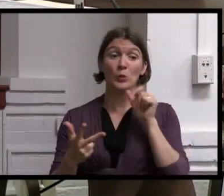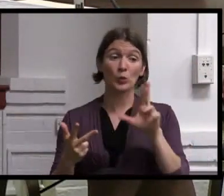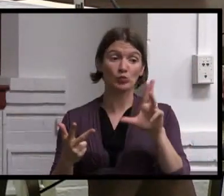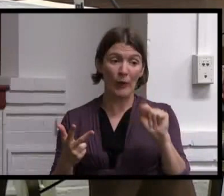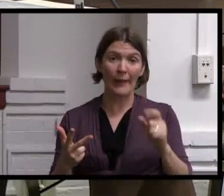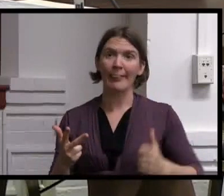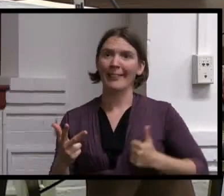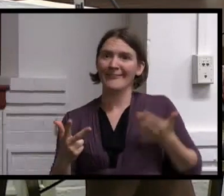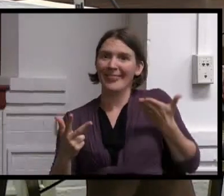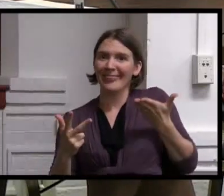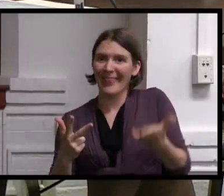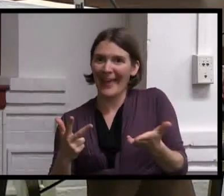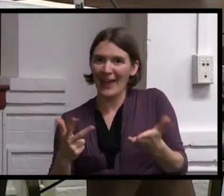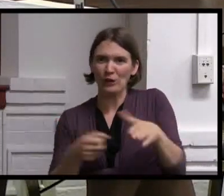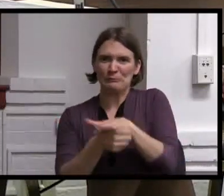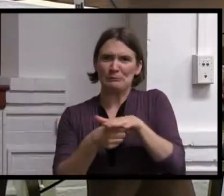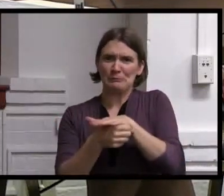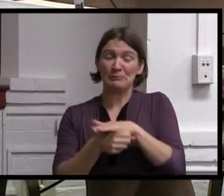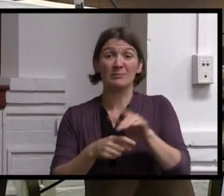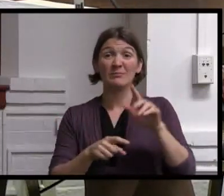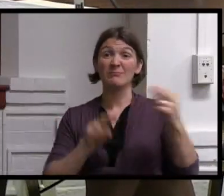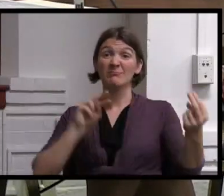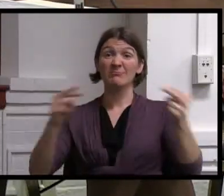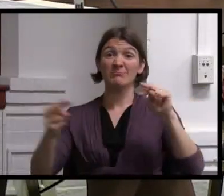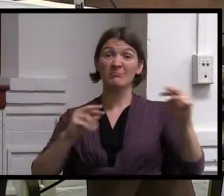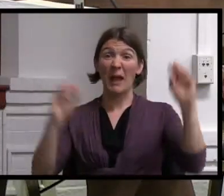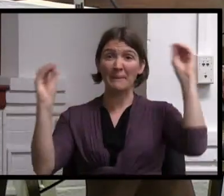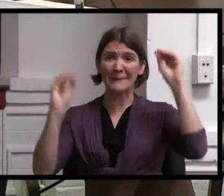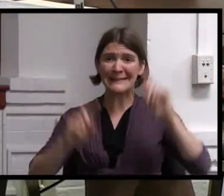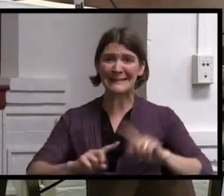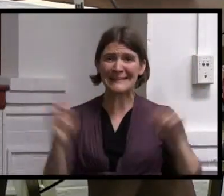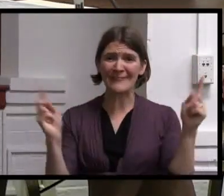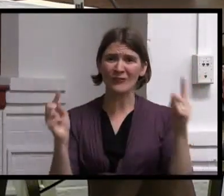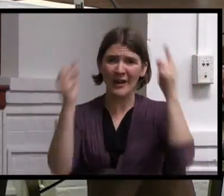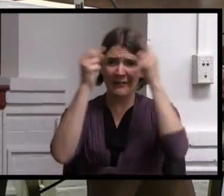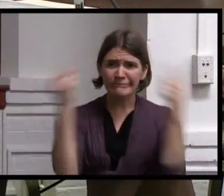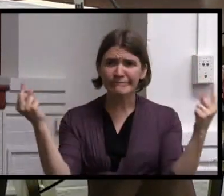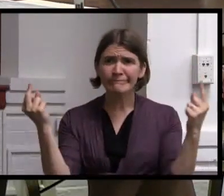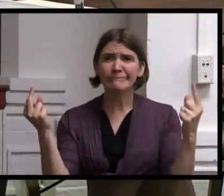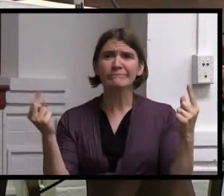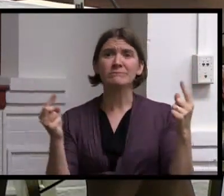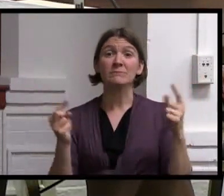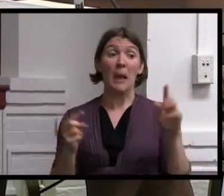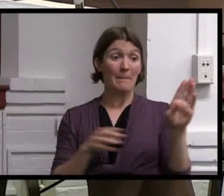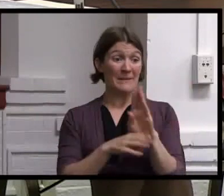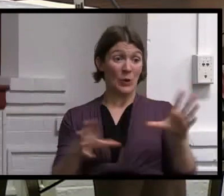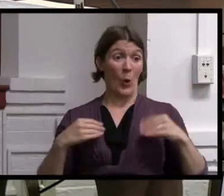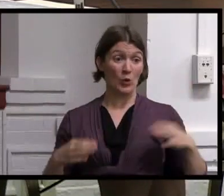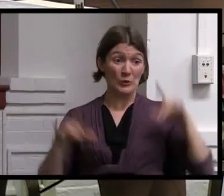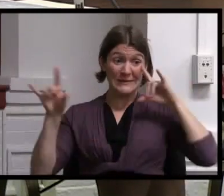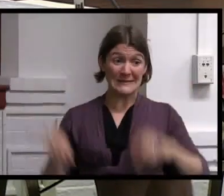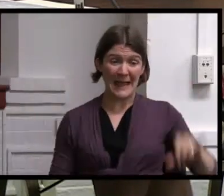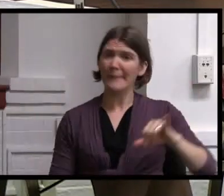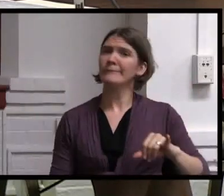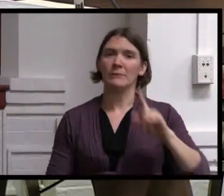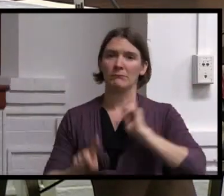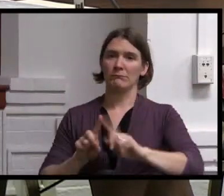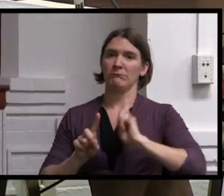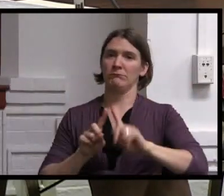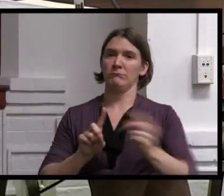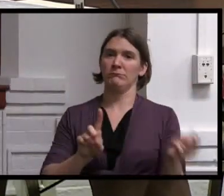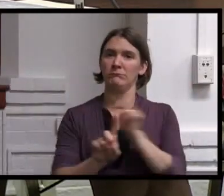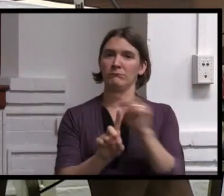get different opinions from both. And even within the merchant group, there's varying opinions about the panhandling